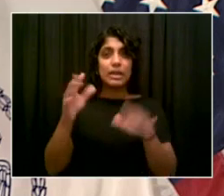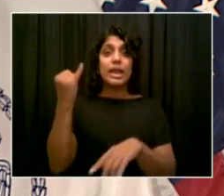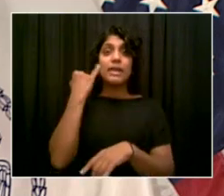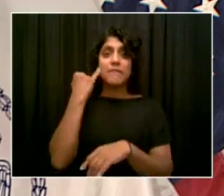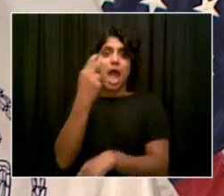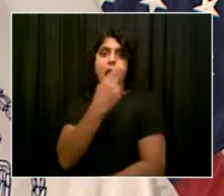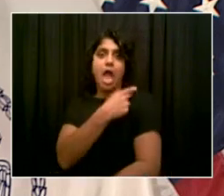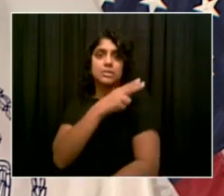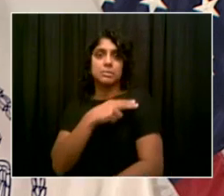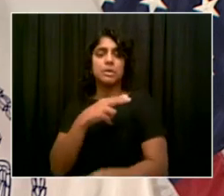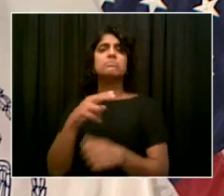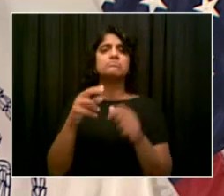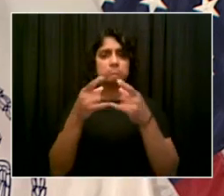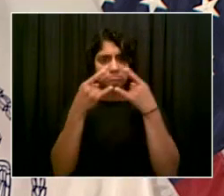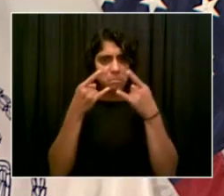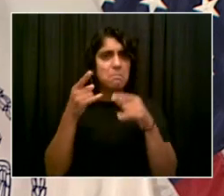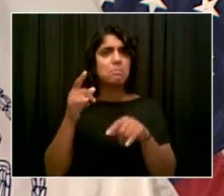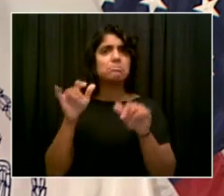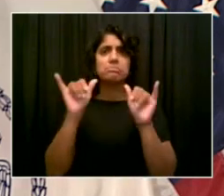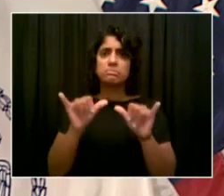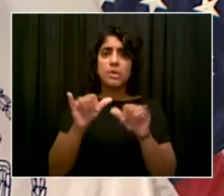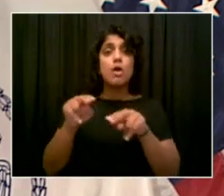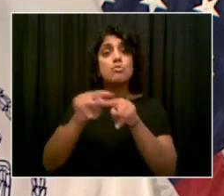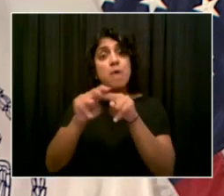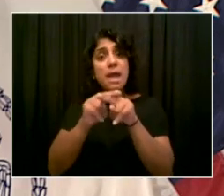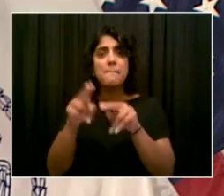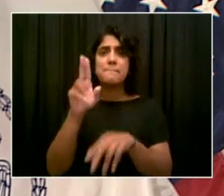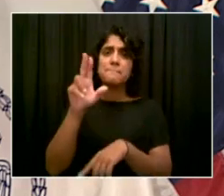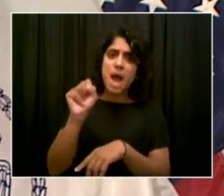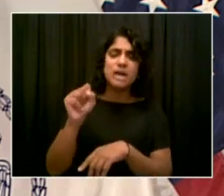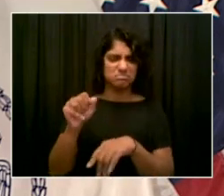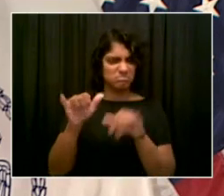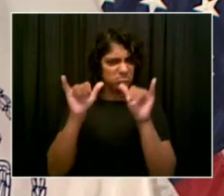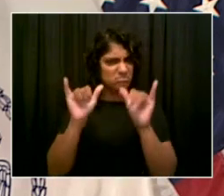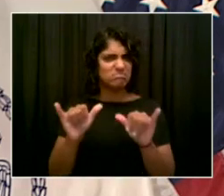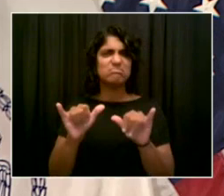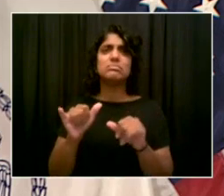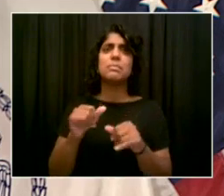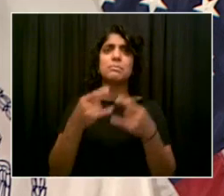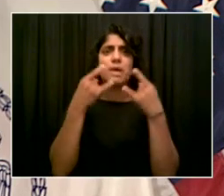mass transit. So there are definitely places indoors where we want to see people be